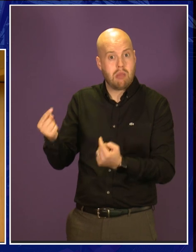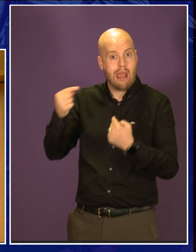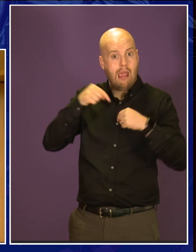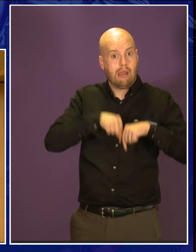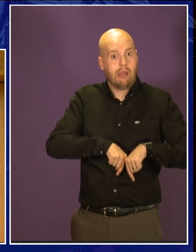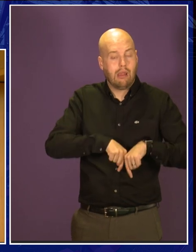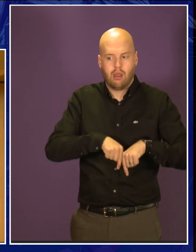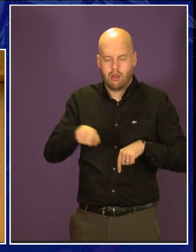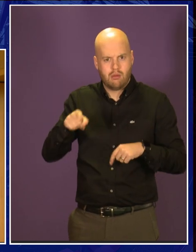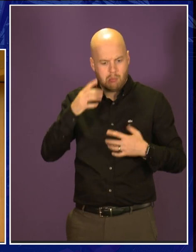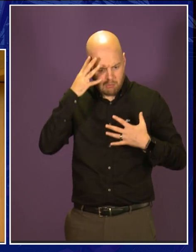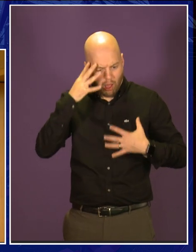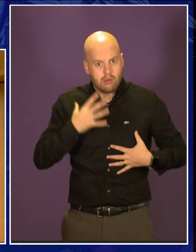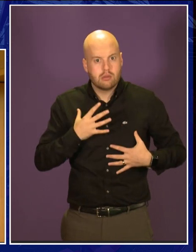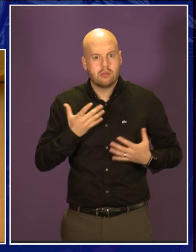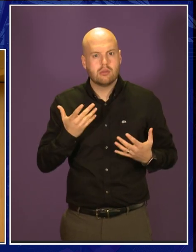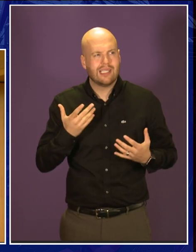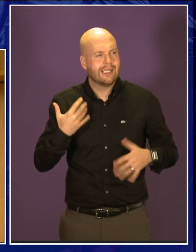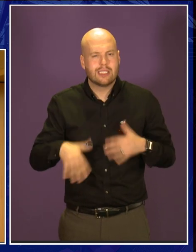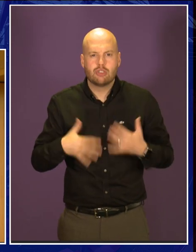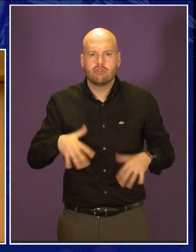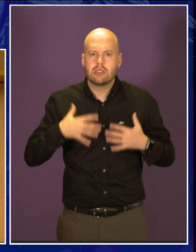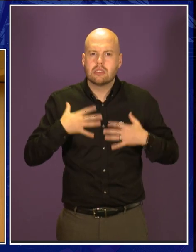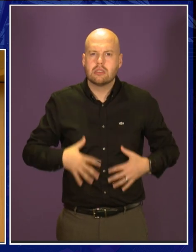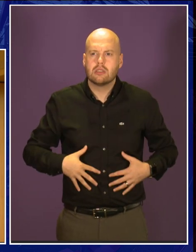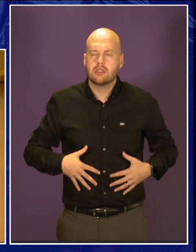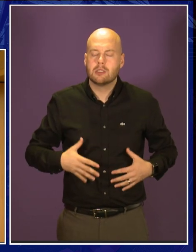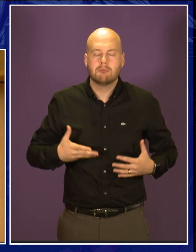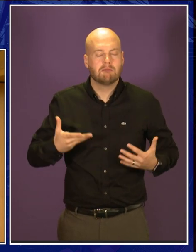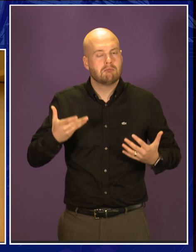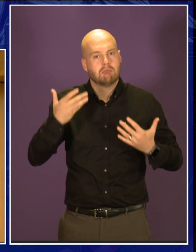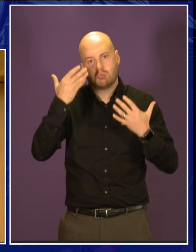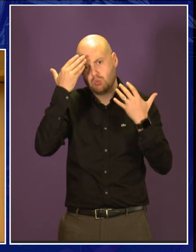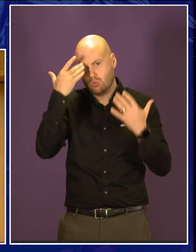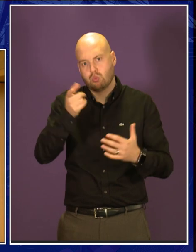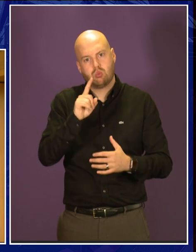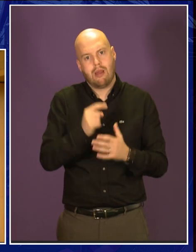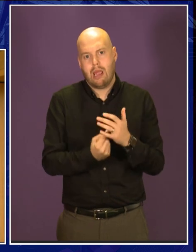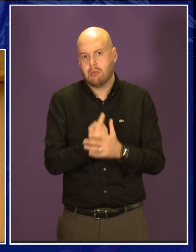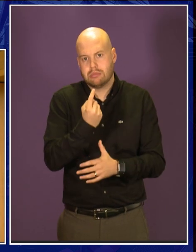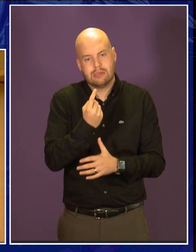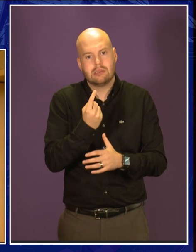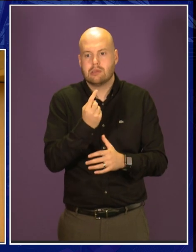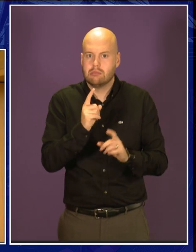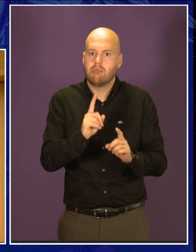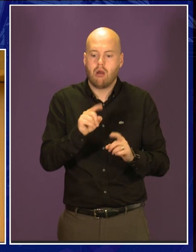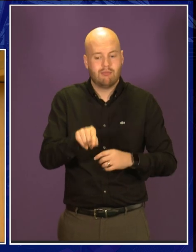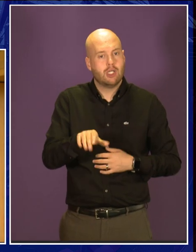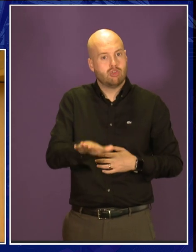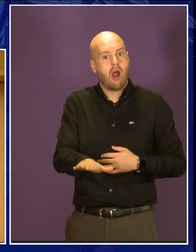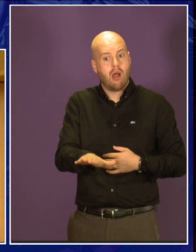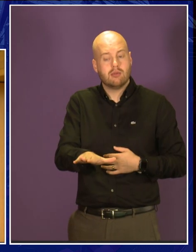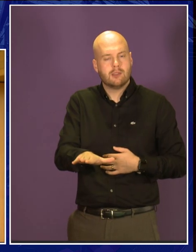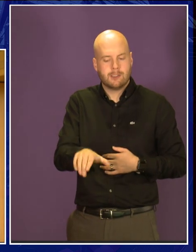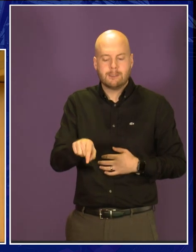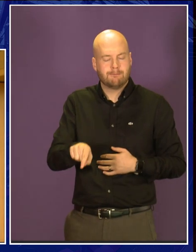And I don't know what happened that moment, but that child saved us because